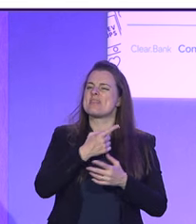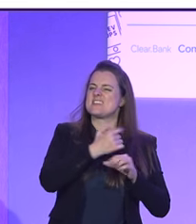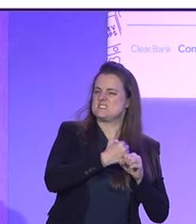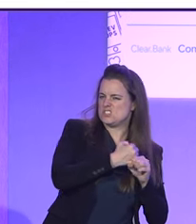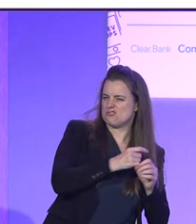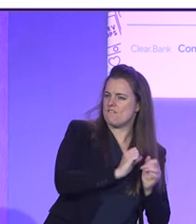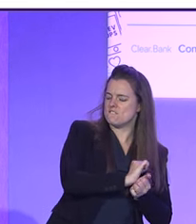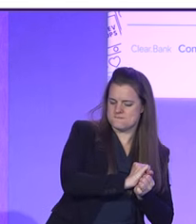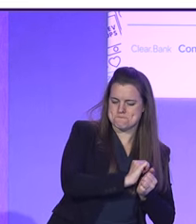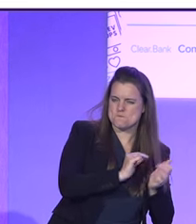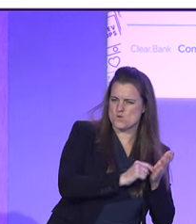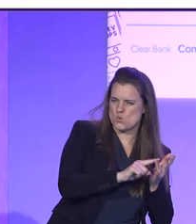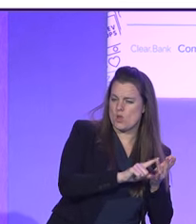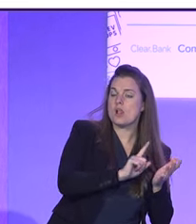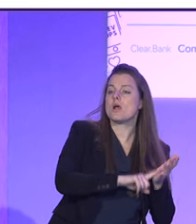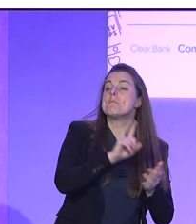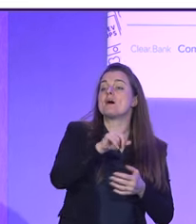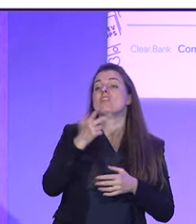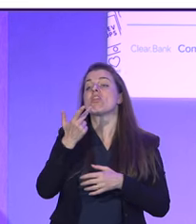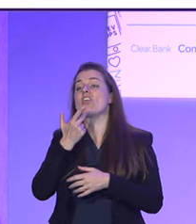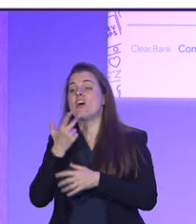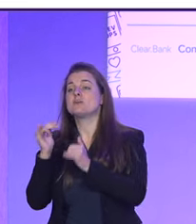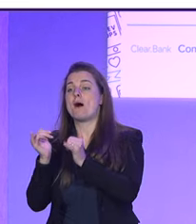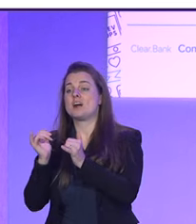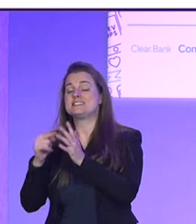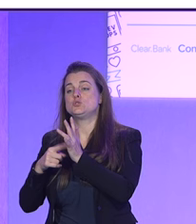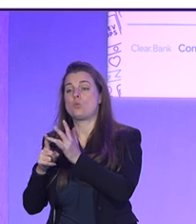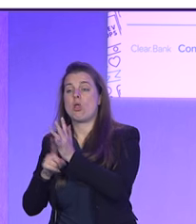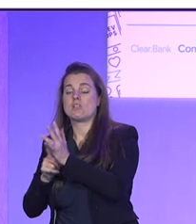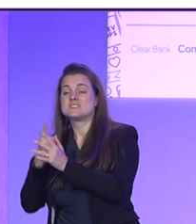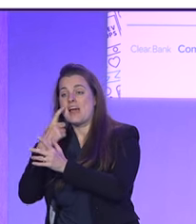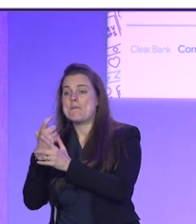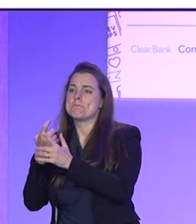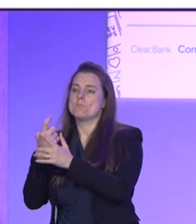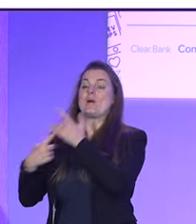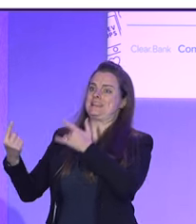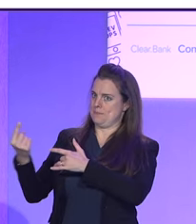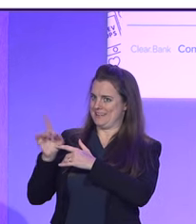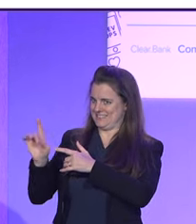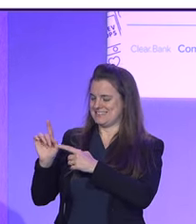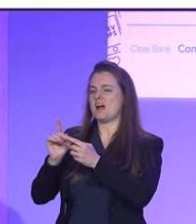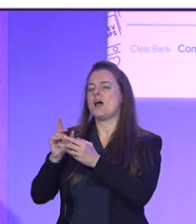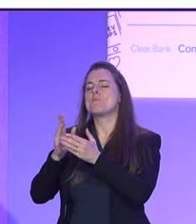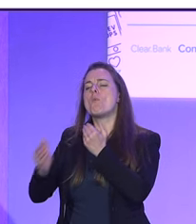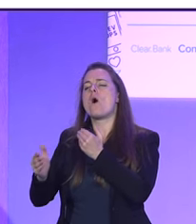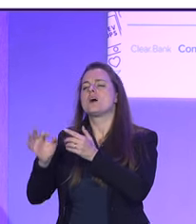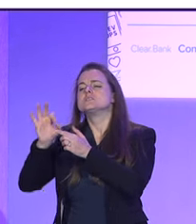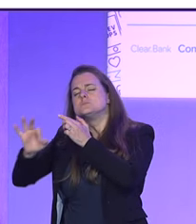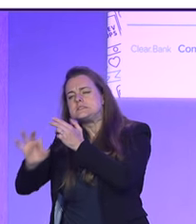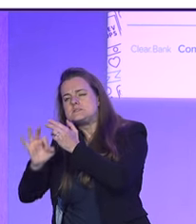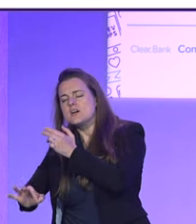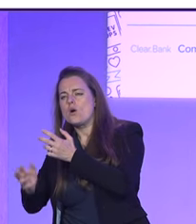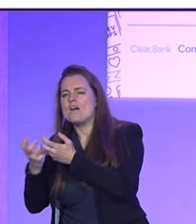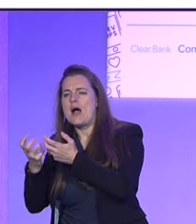as well that might be also a bit more independent in how carbon emissions are calculated. I'm mentioning the